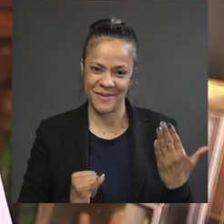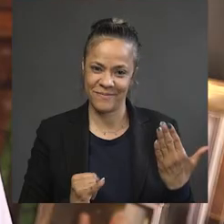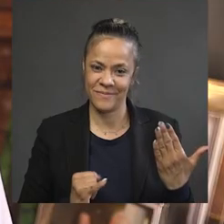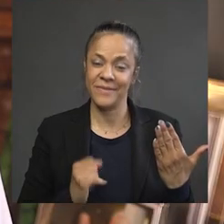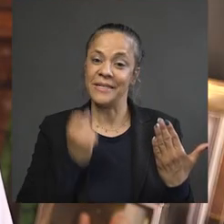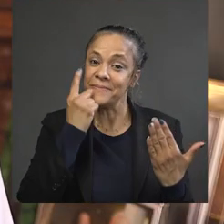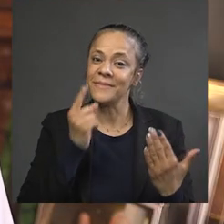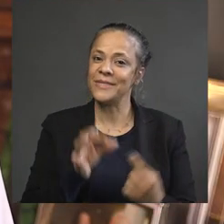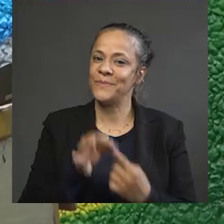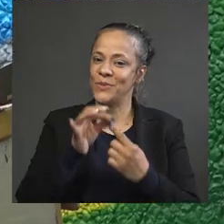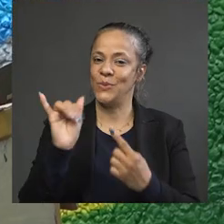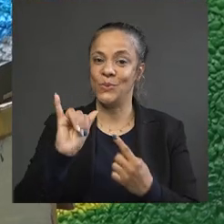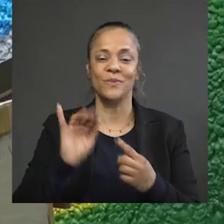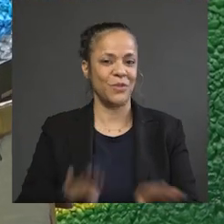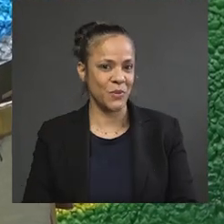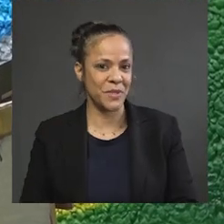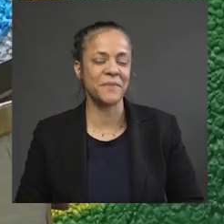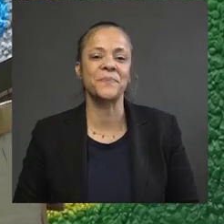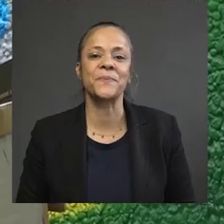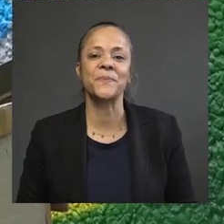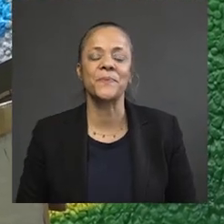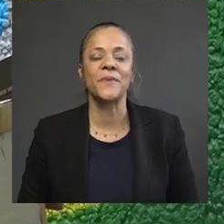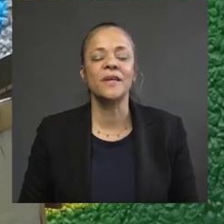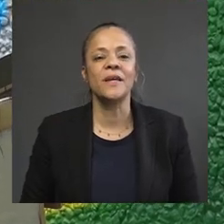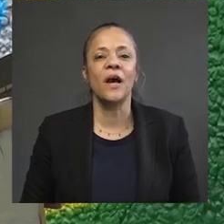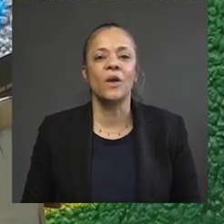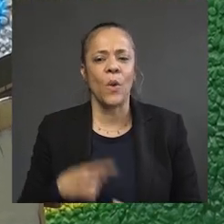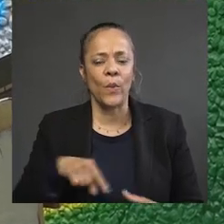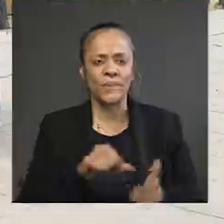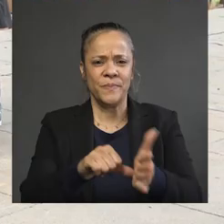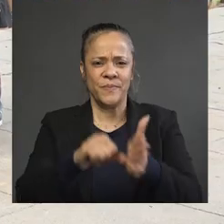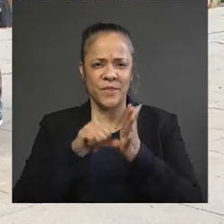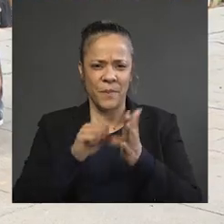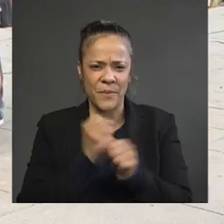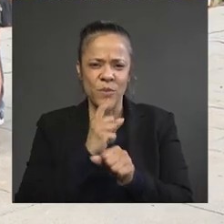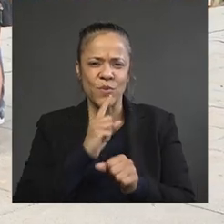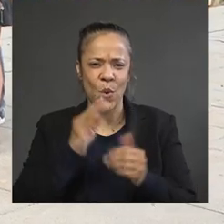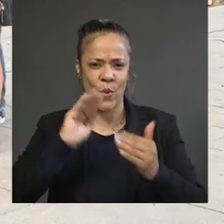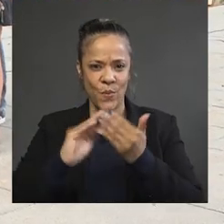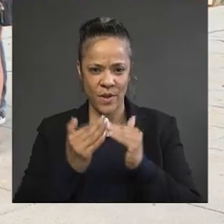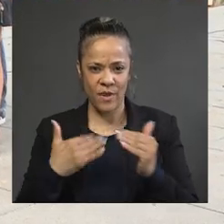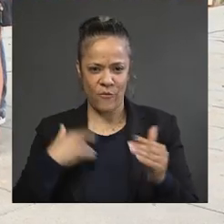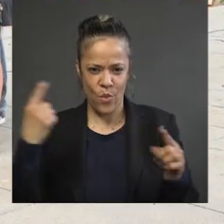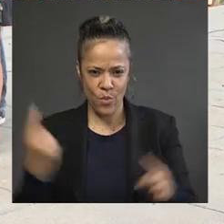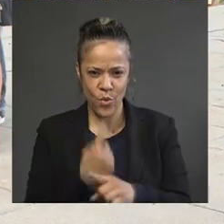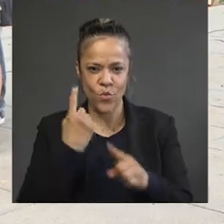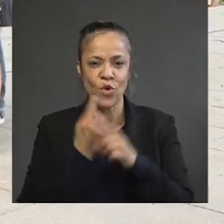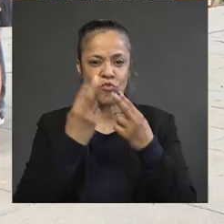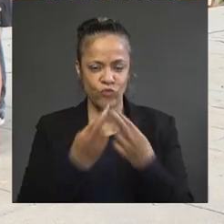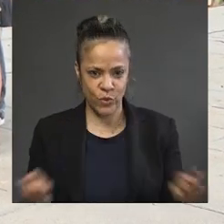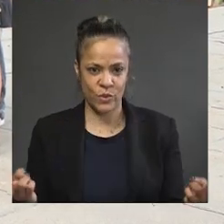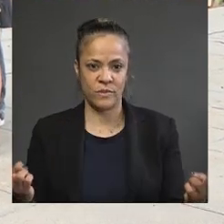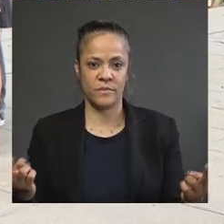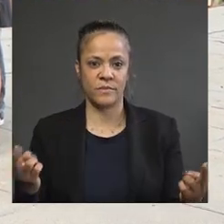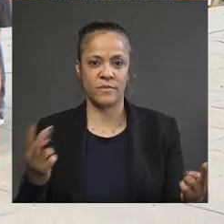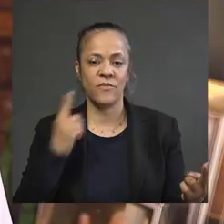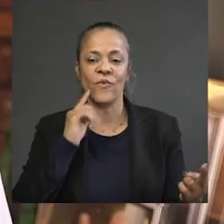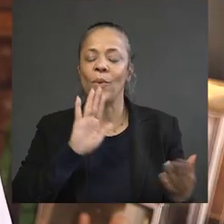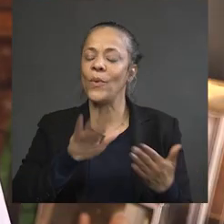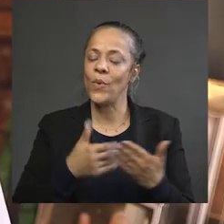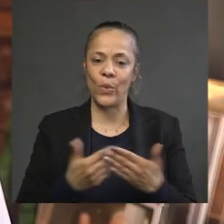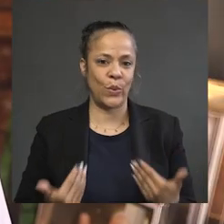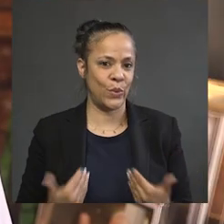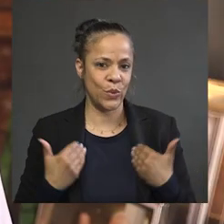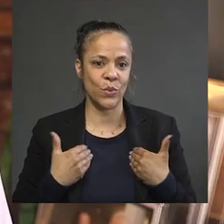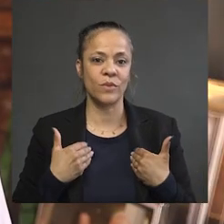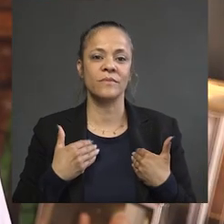youth. We are placing emphasis on ensuring our community has the appropriate resources in place for all of our youth throughout Jersey City. As